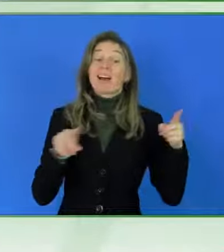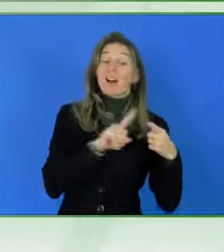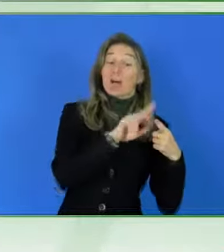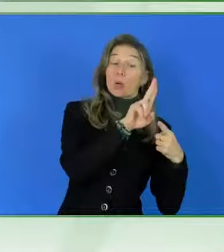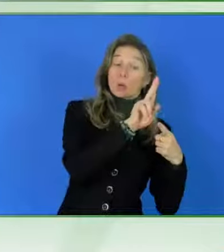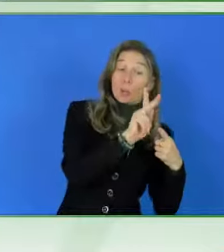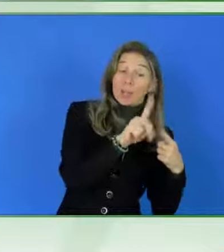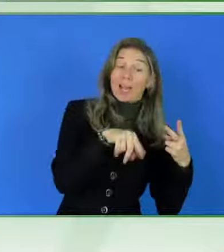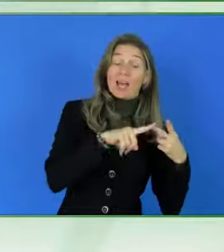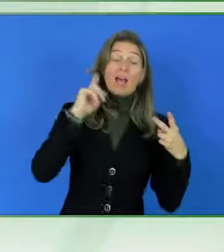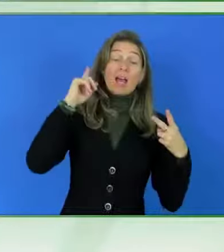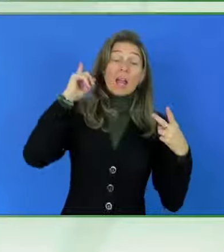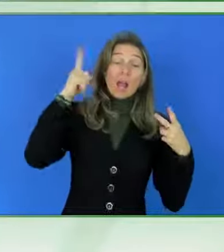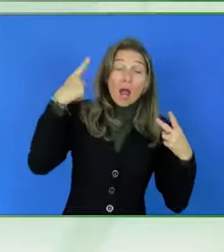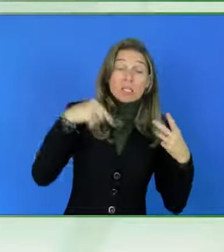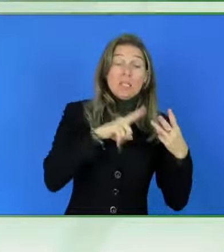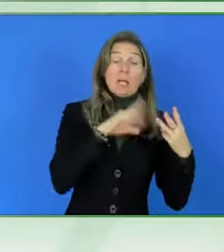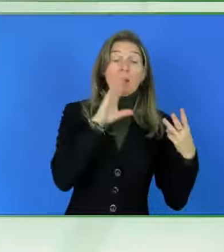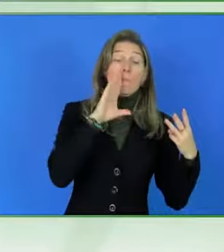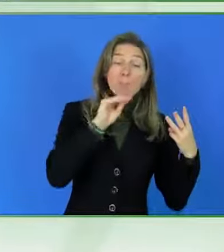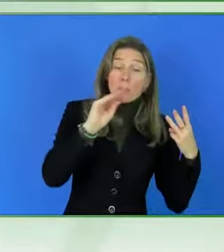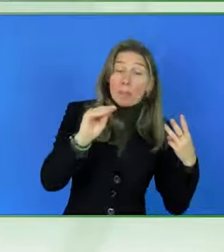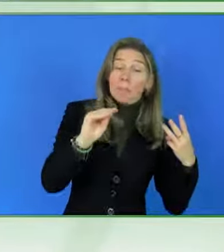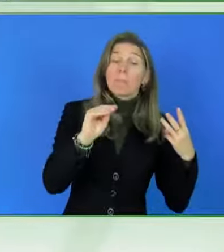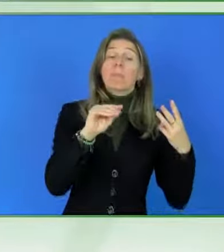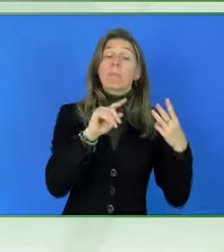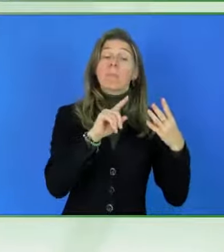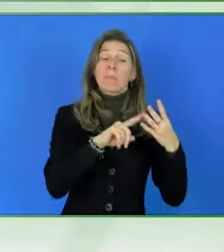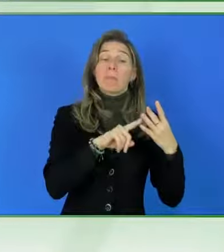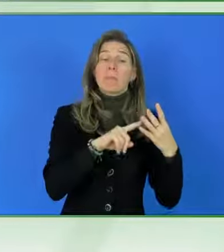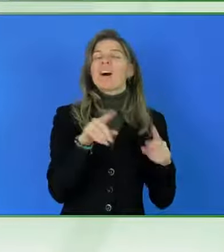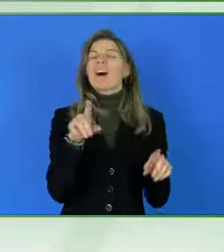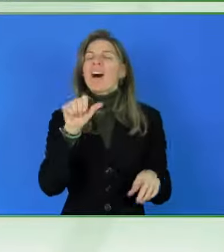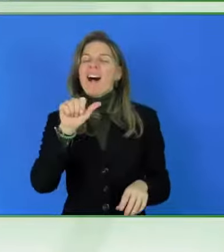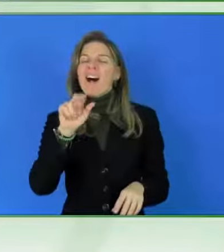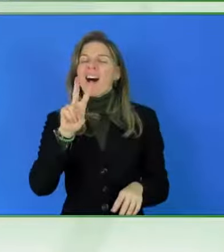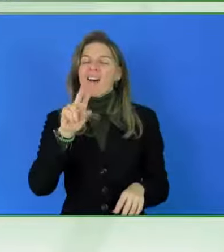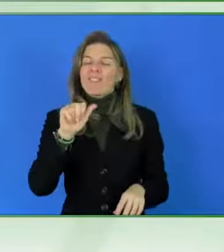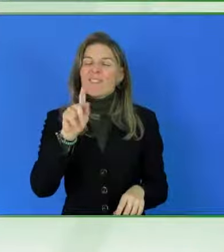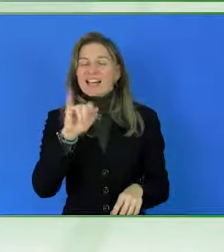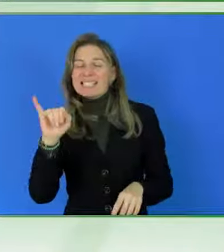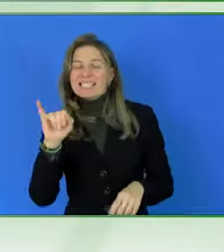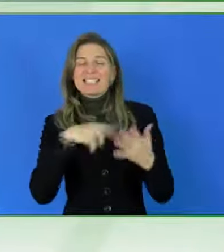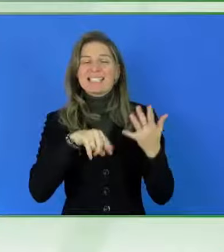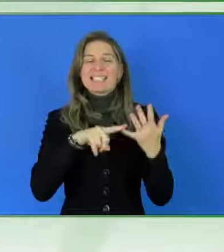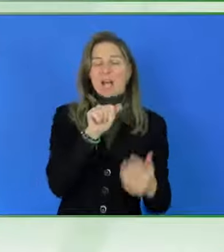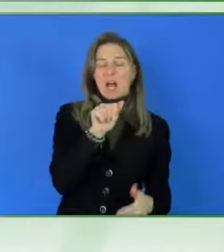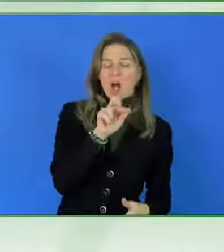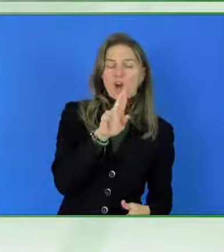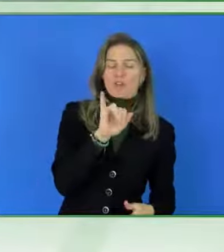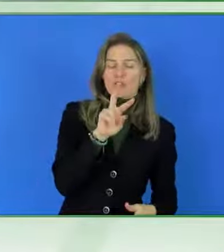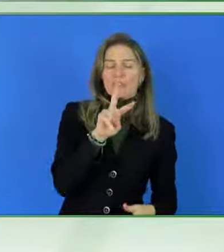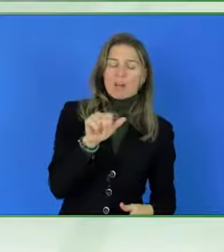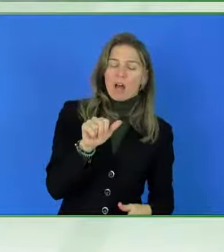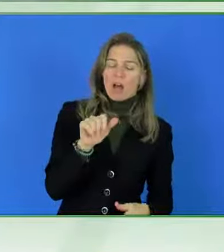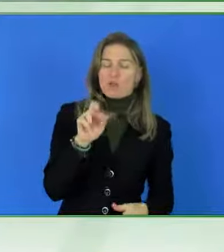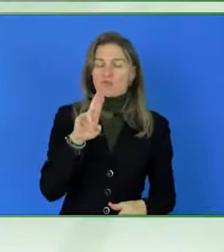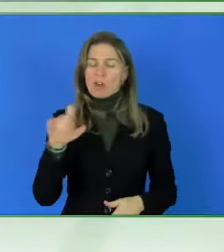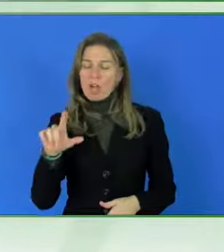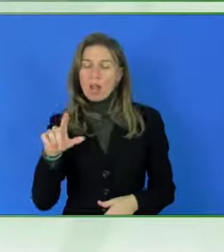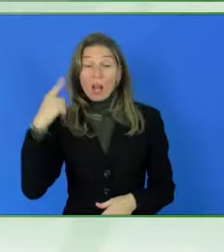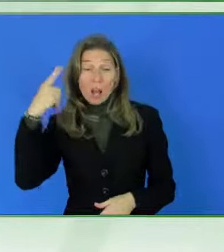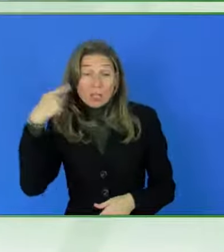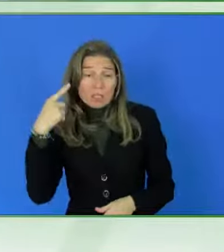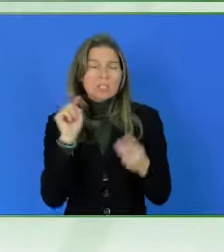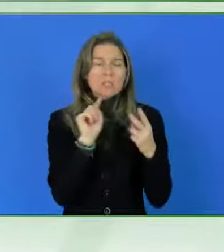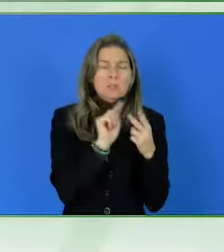working with train providers like Avanti West Coast and Arriva Rail London. We think there's enormous opportunities going forward